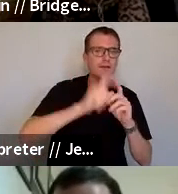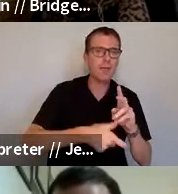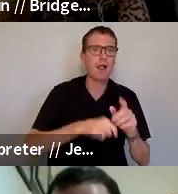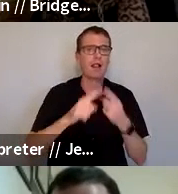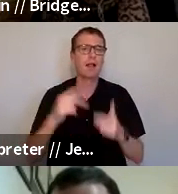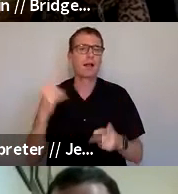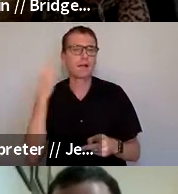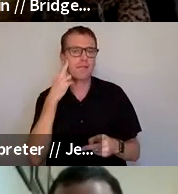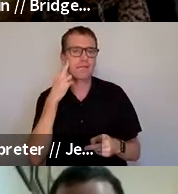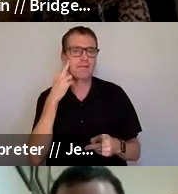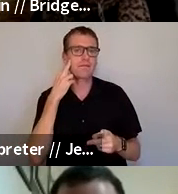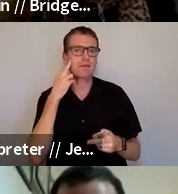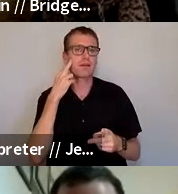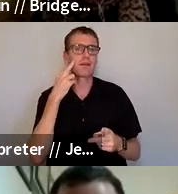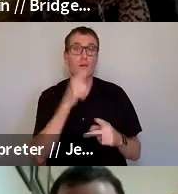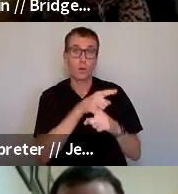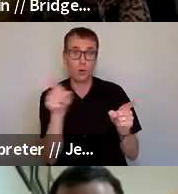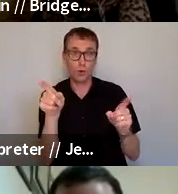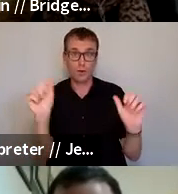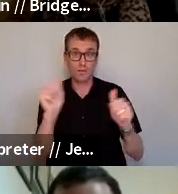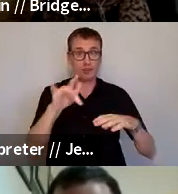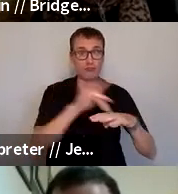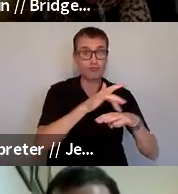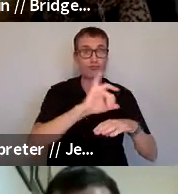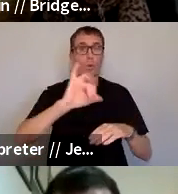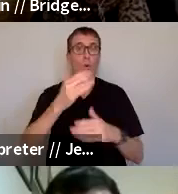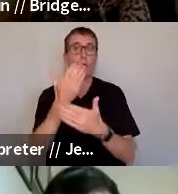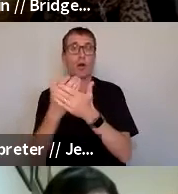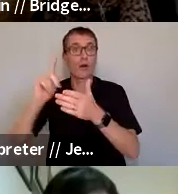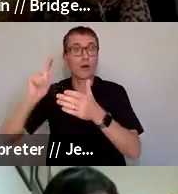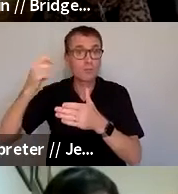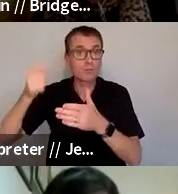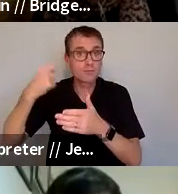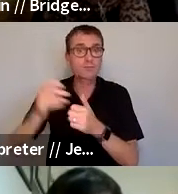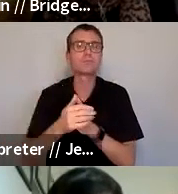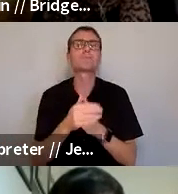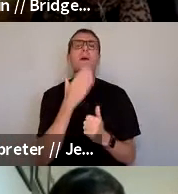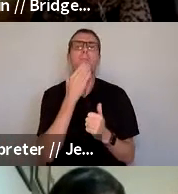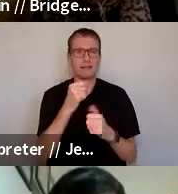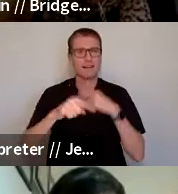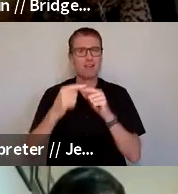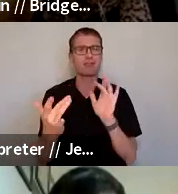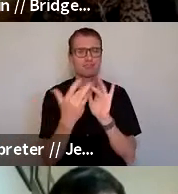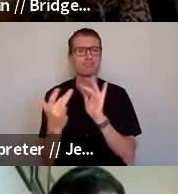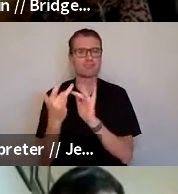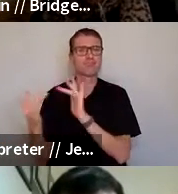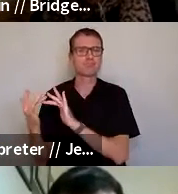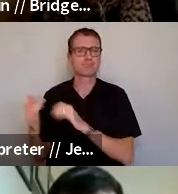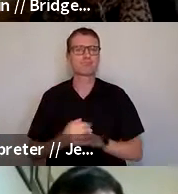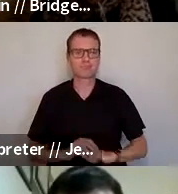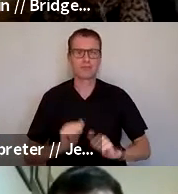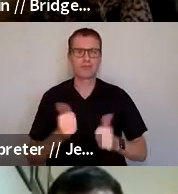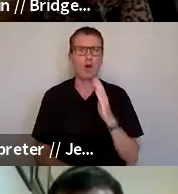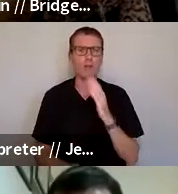today, please stay in touch with us and Simon and team. It's just been a wonderful opportunity for us at Arts Access Aotearoa to be given